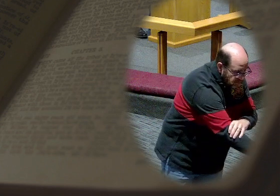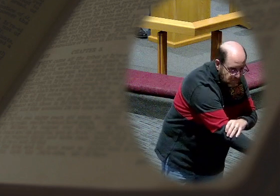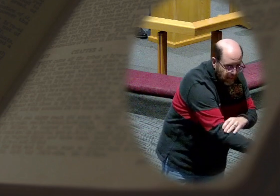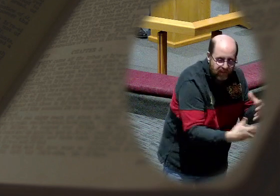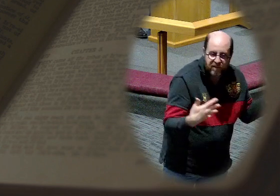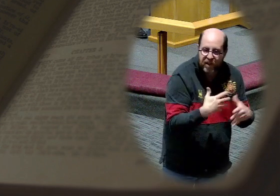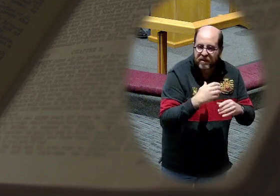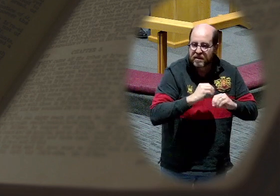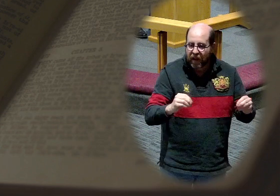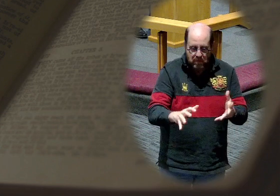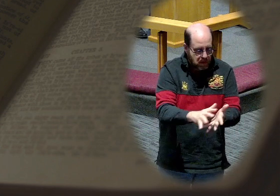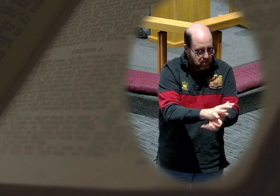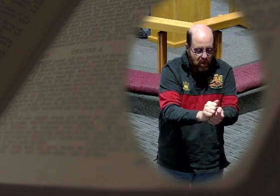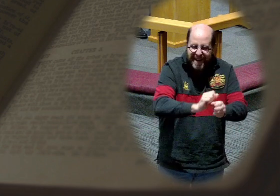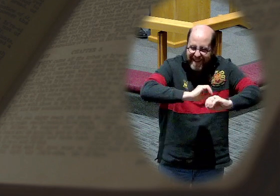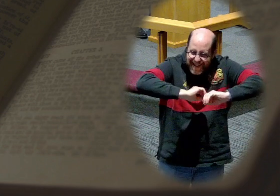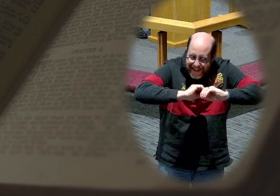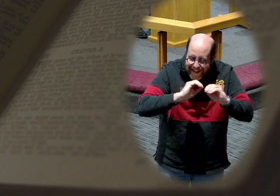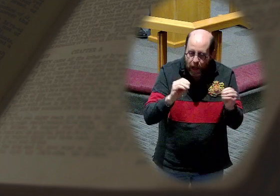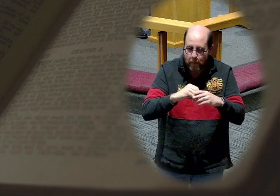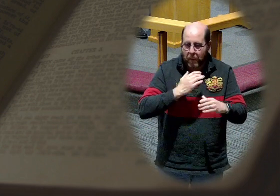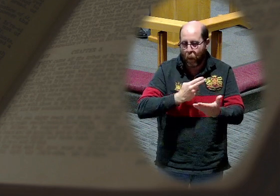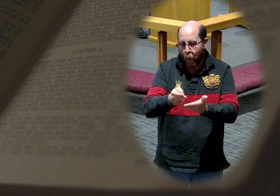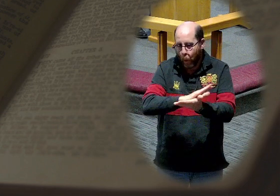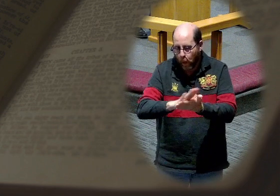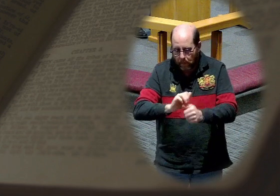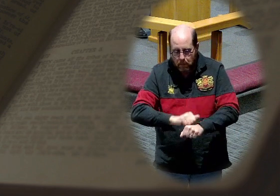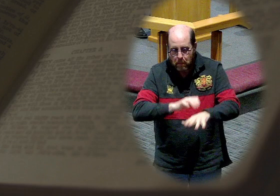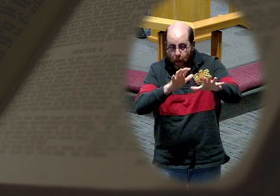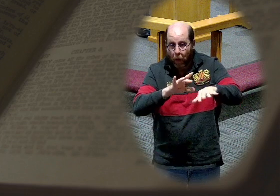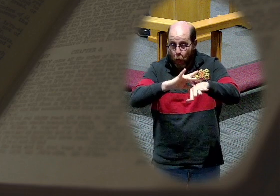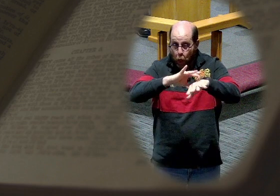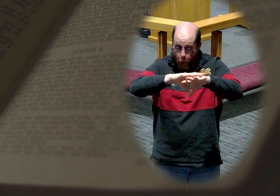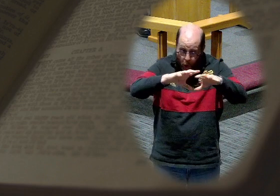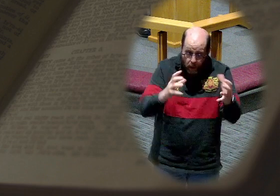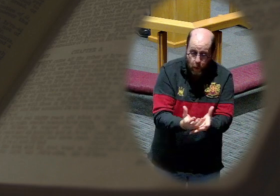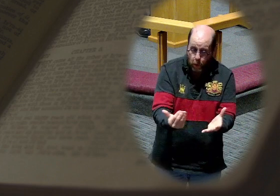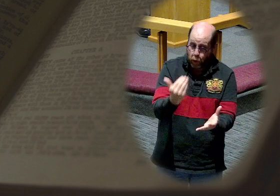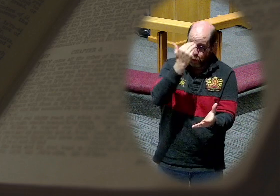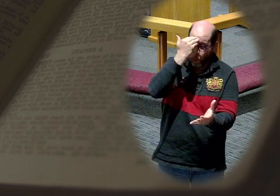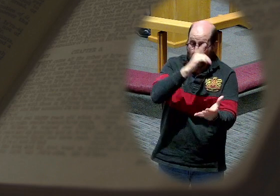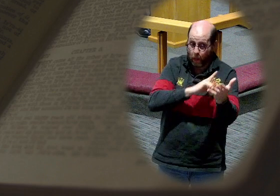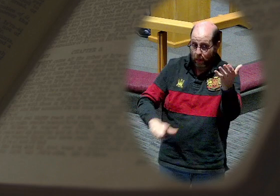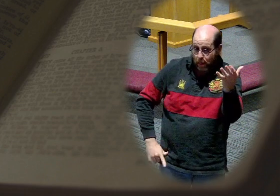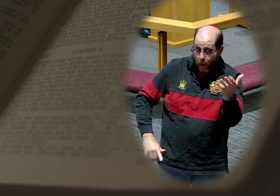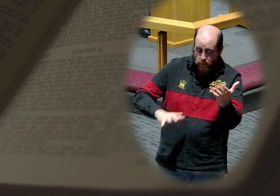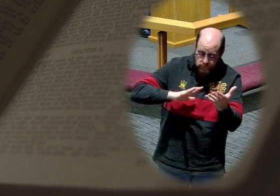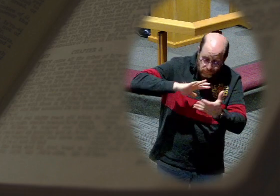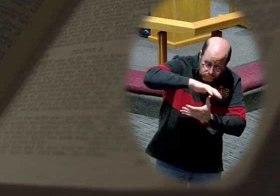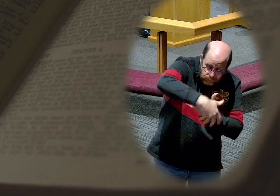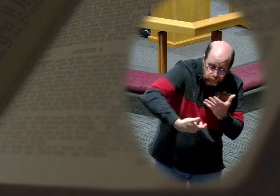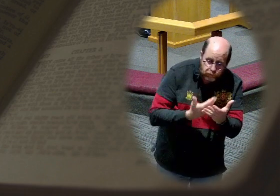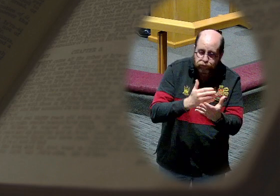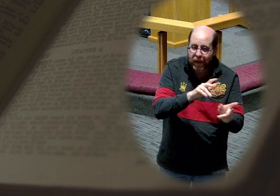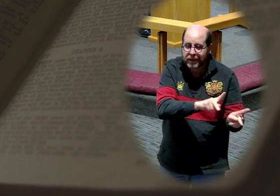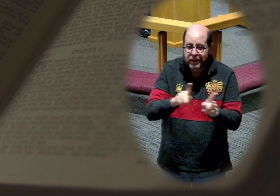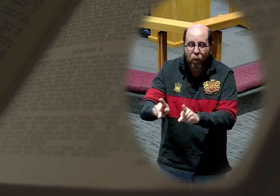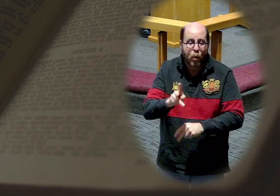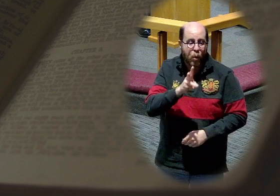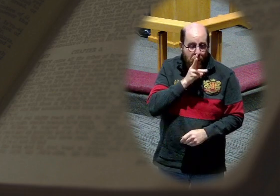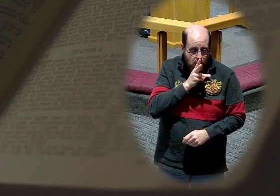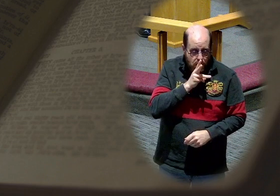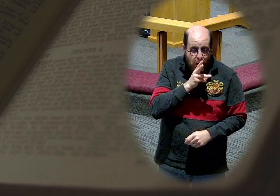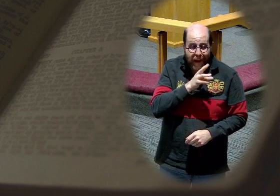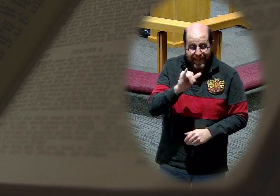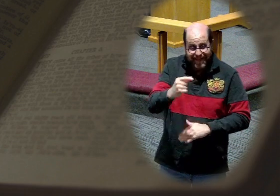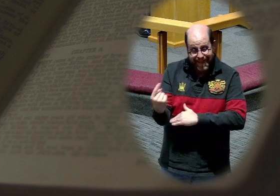or destroy in all my holy mountain, for the earth shall be full of the knowledge of the Lord as the waters cover the sea.